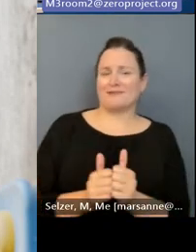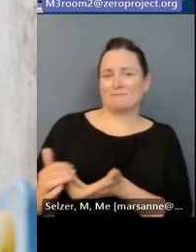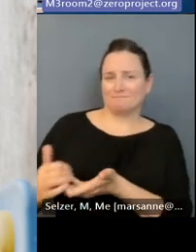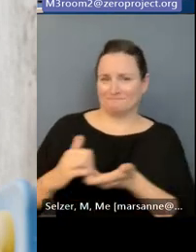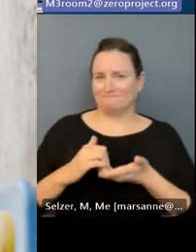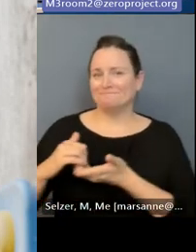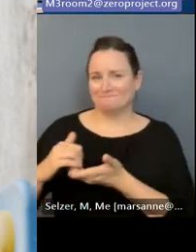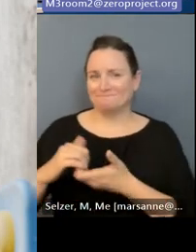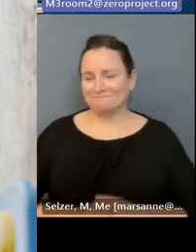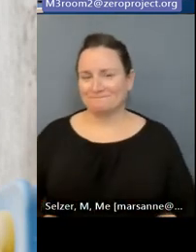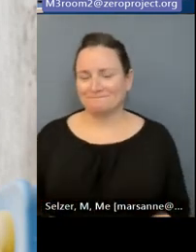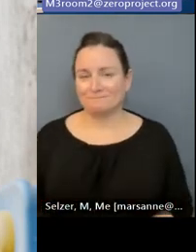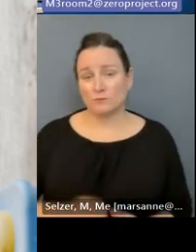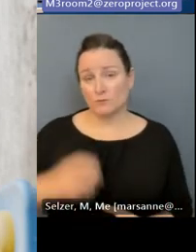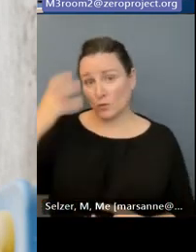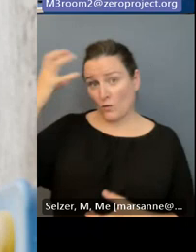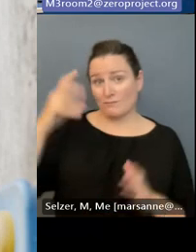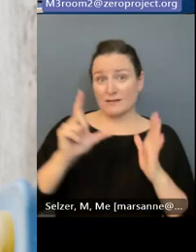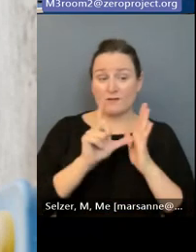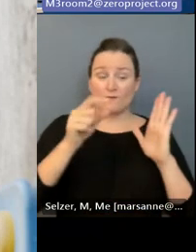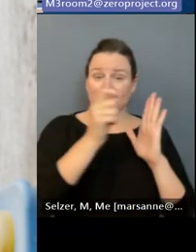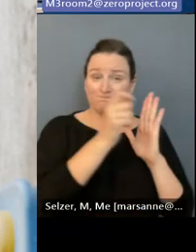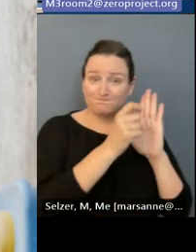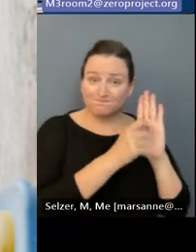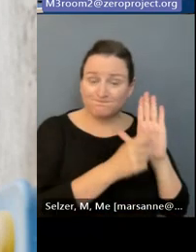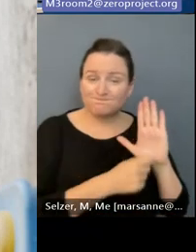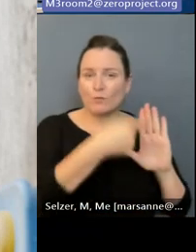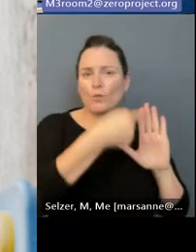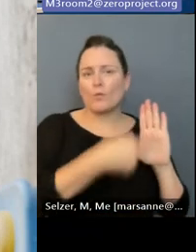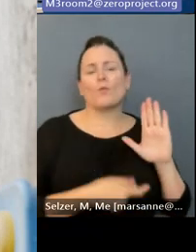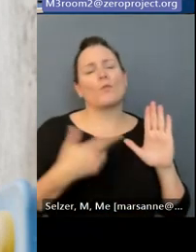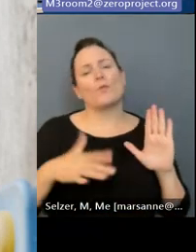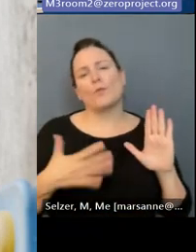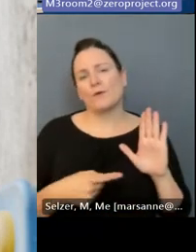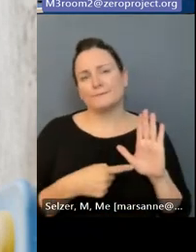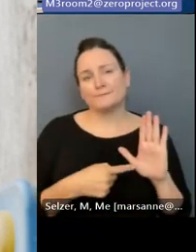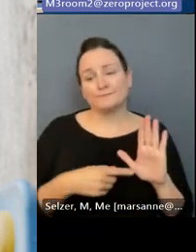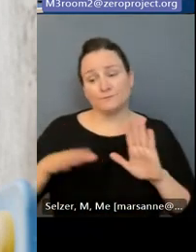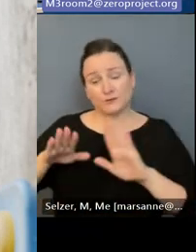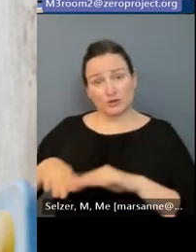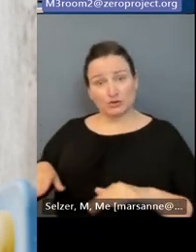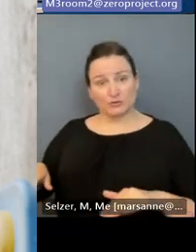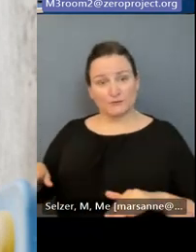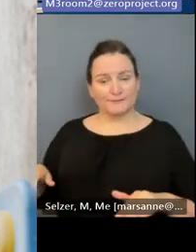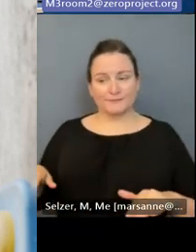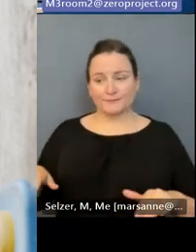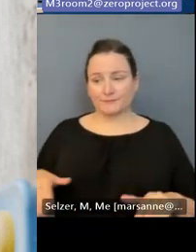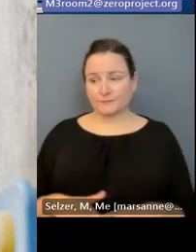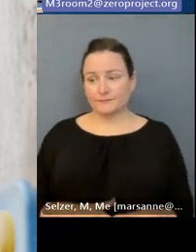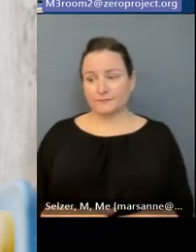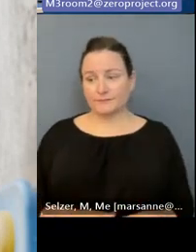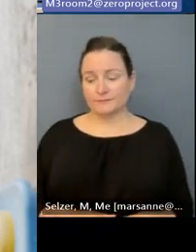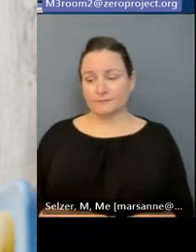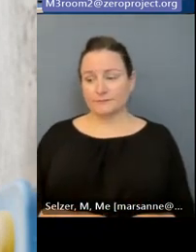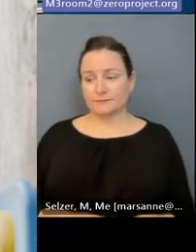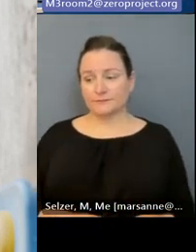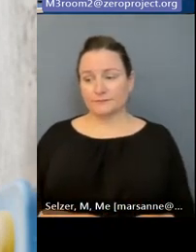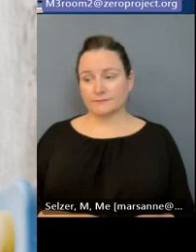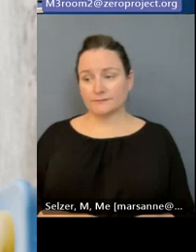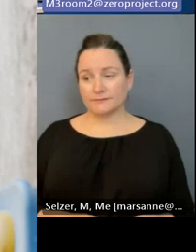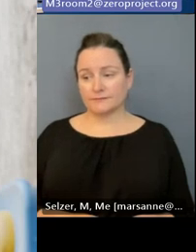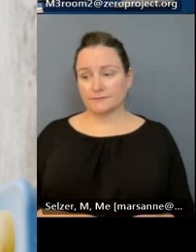told you, insurance is a huge issue in my country. So we are advocating for, we are doing advocacy for that, and